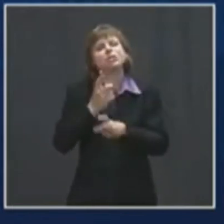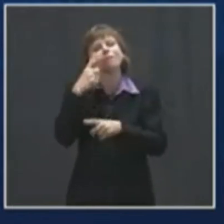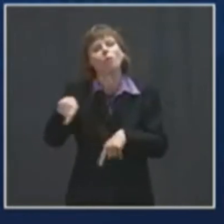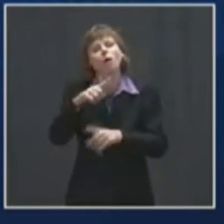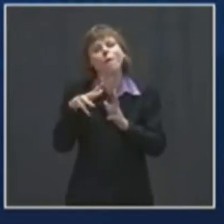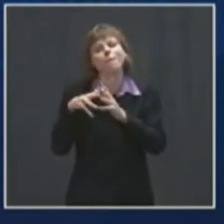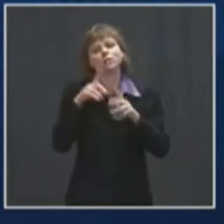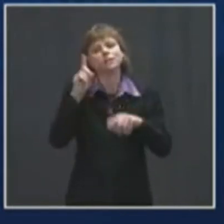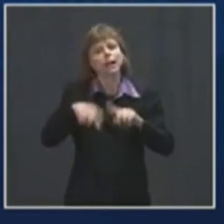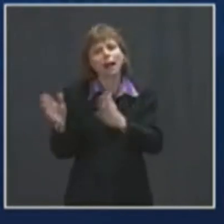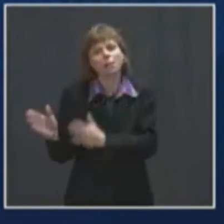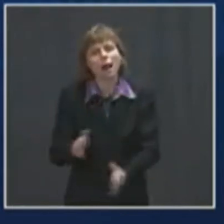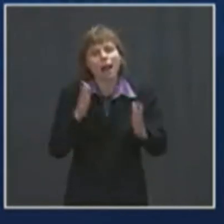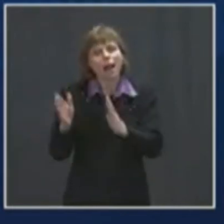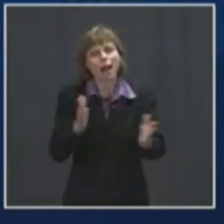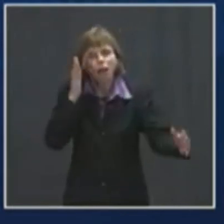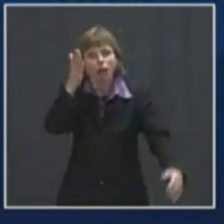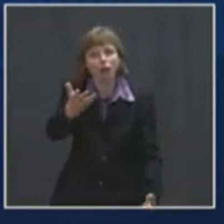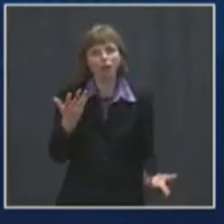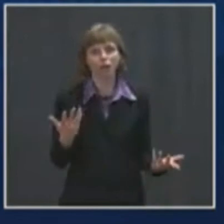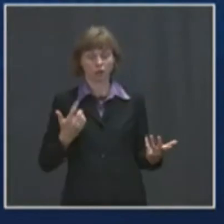up. One, we're at the brink of